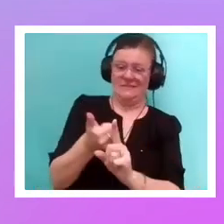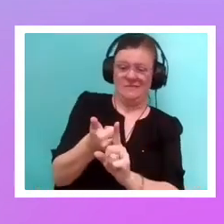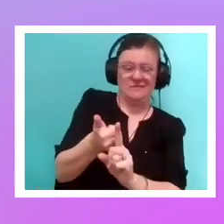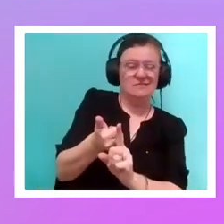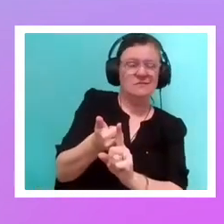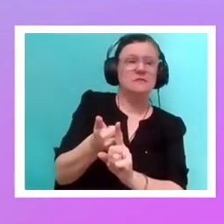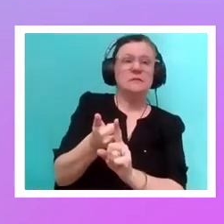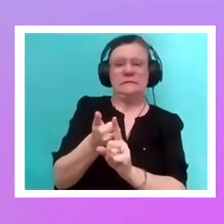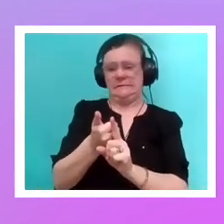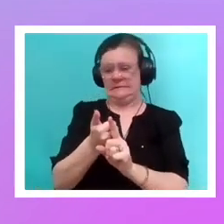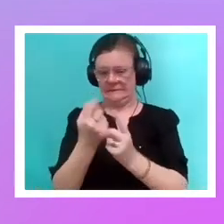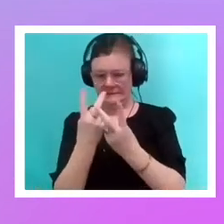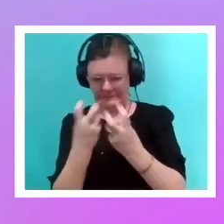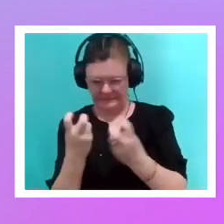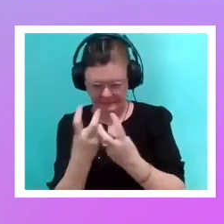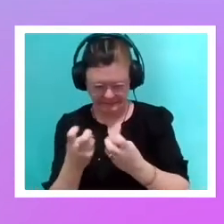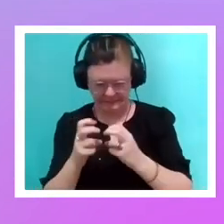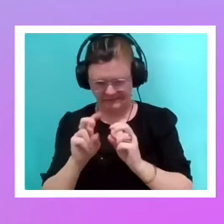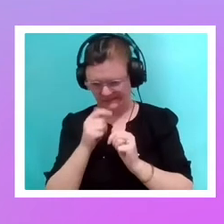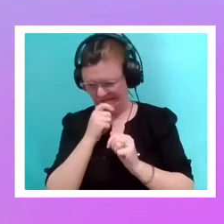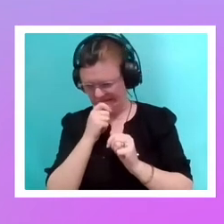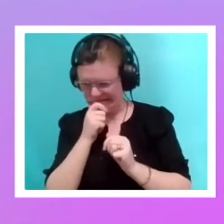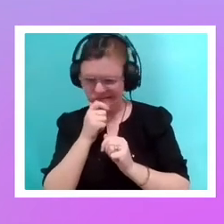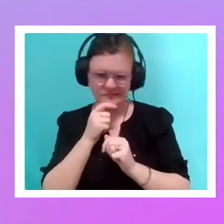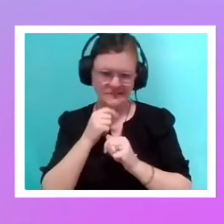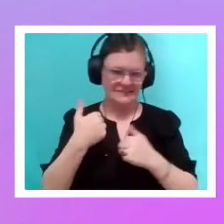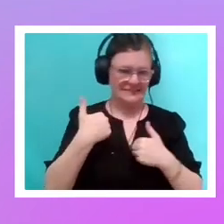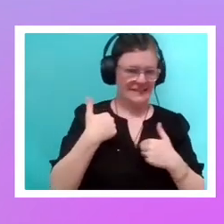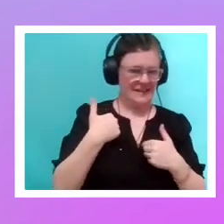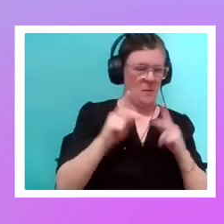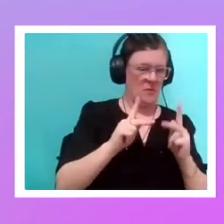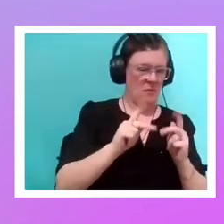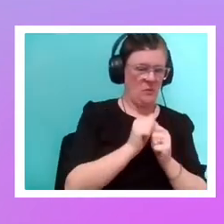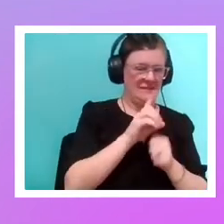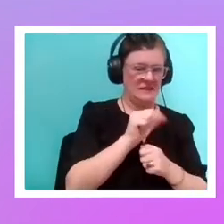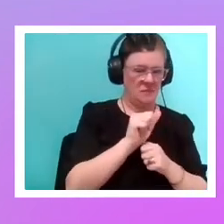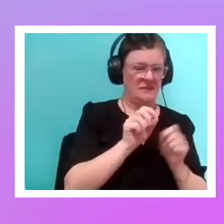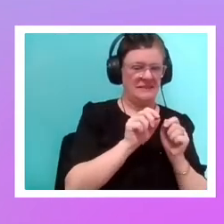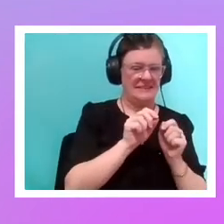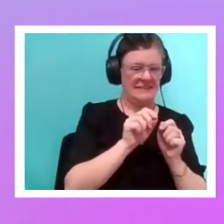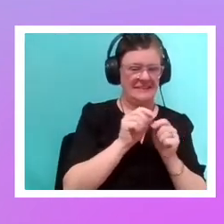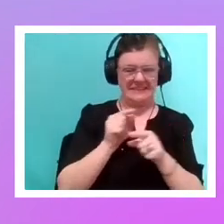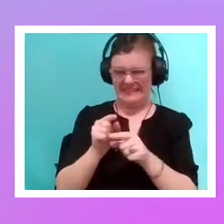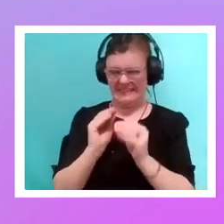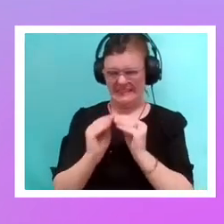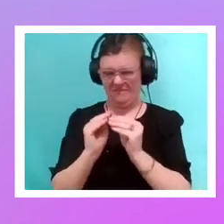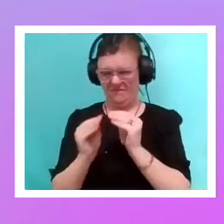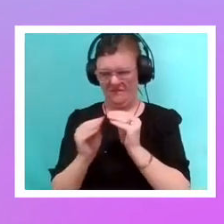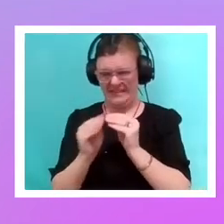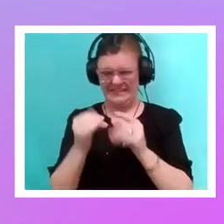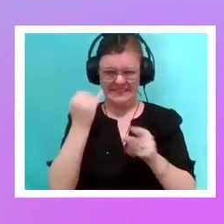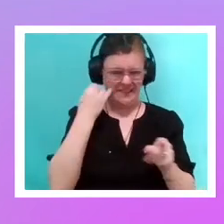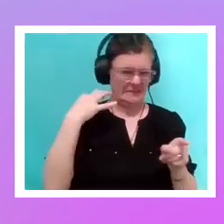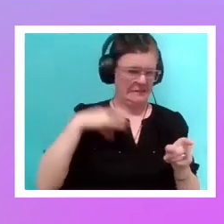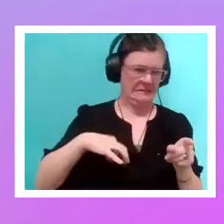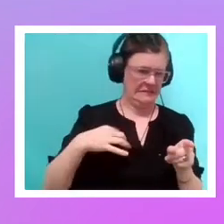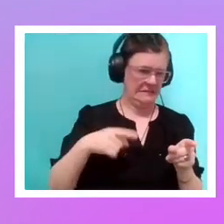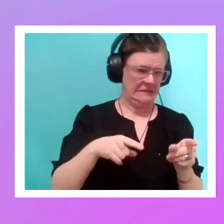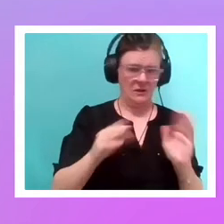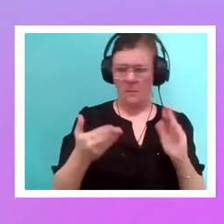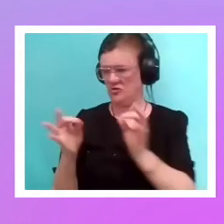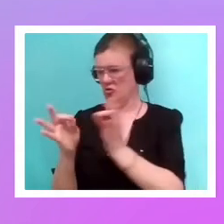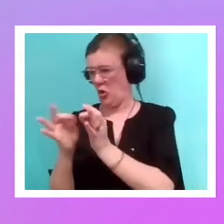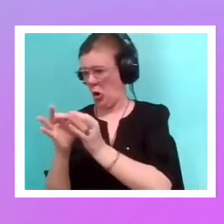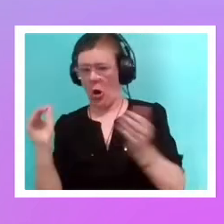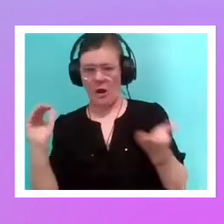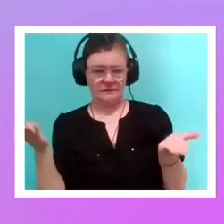an analysis that shows that the benefits to disabled people of auditing and or fixing certain aspects are outweighed by the costs to